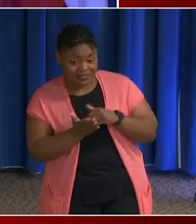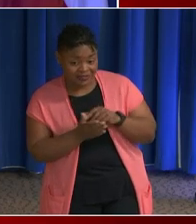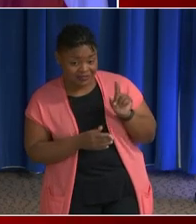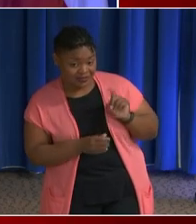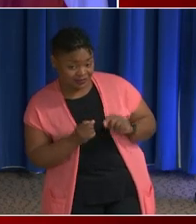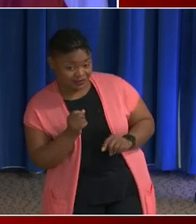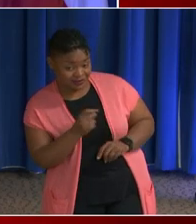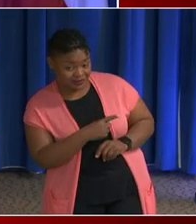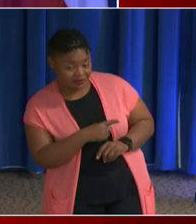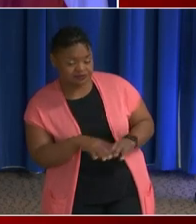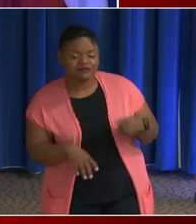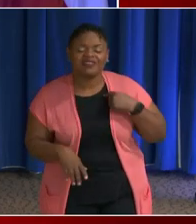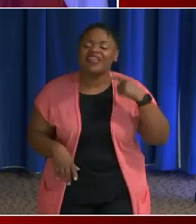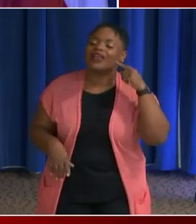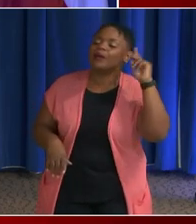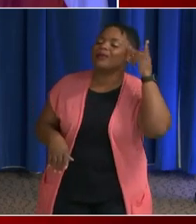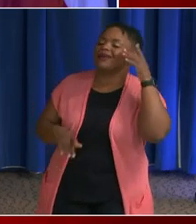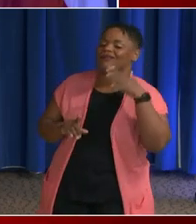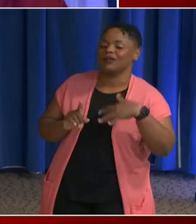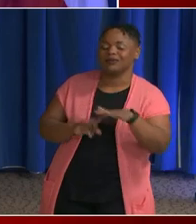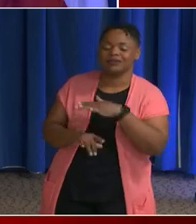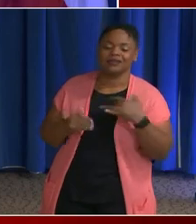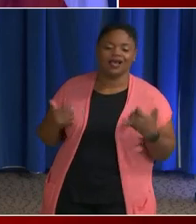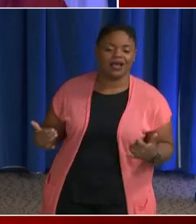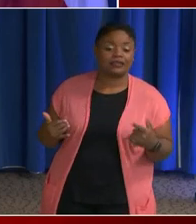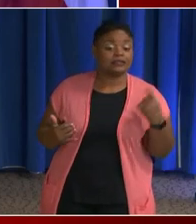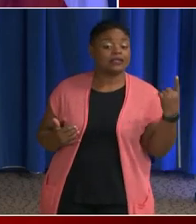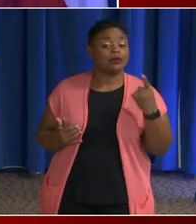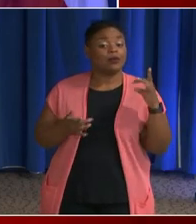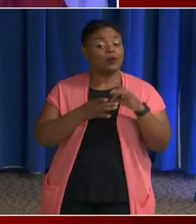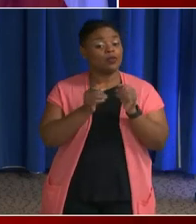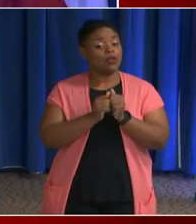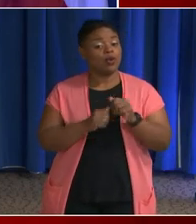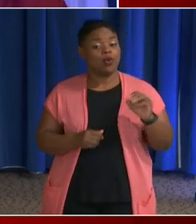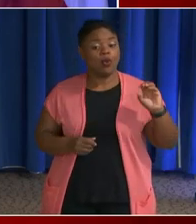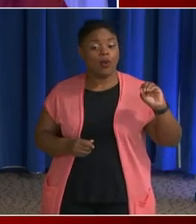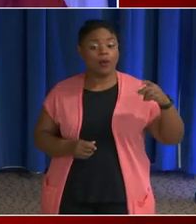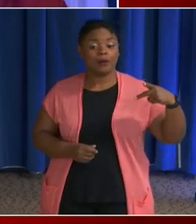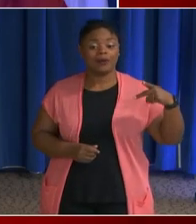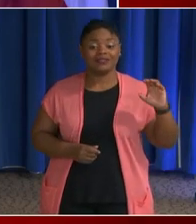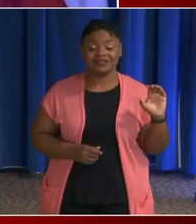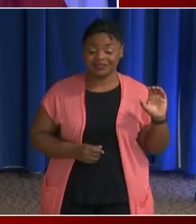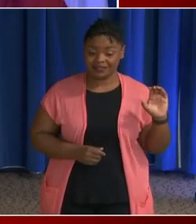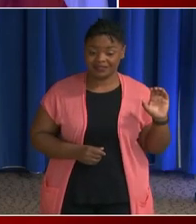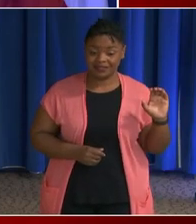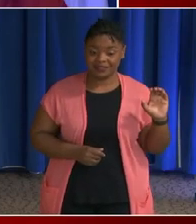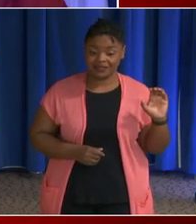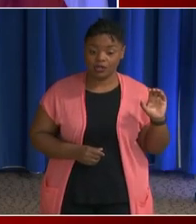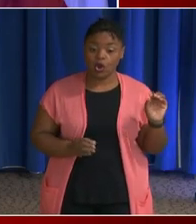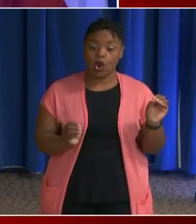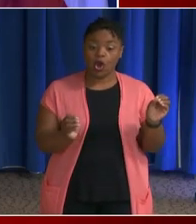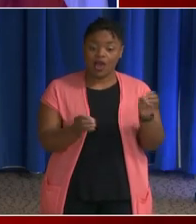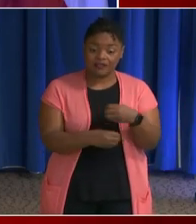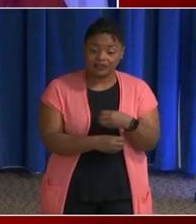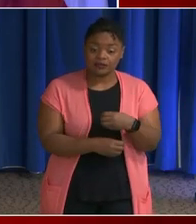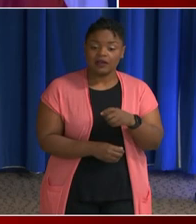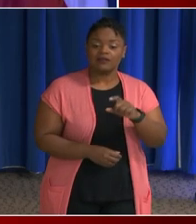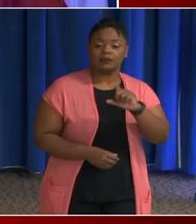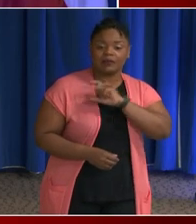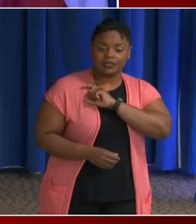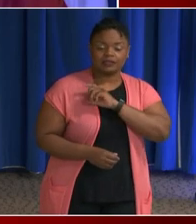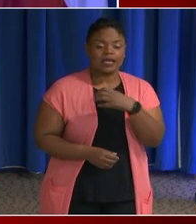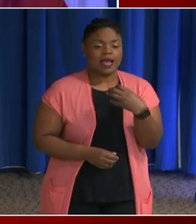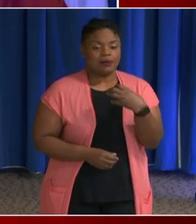as an amendment has to do with OPC, that's Office of Police Complaints, access to police records. That actually was taken